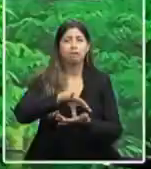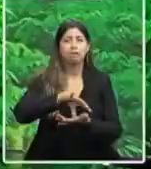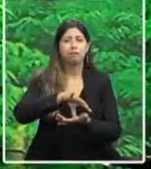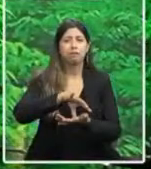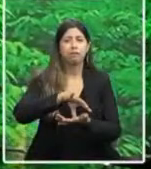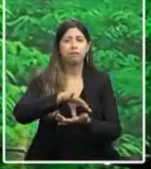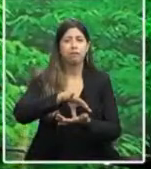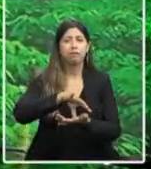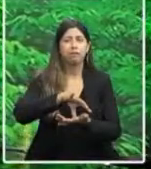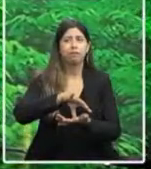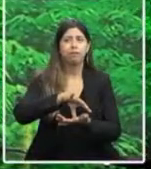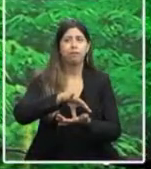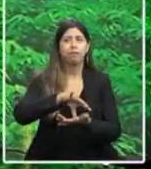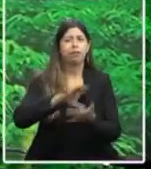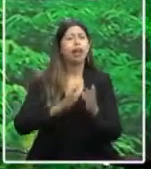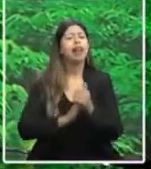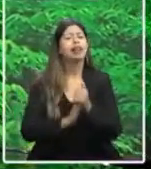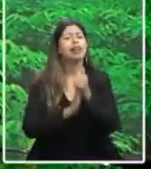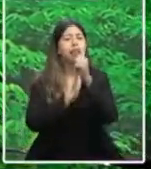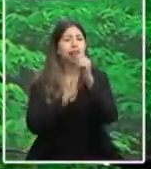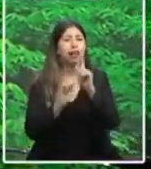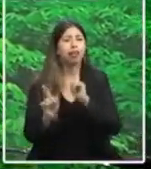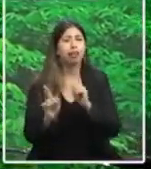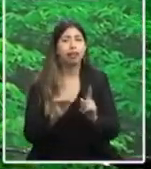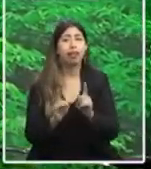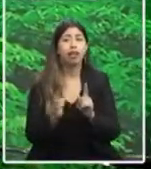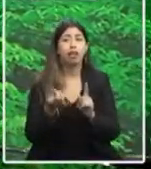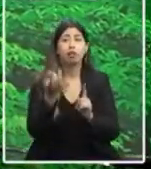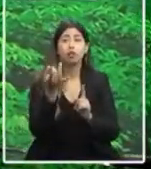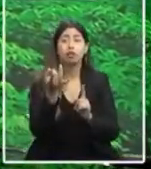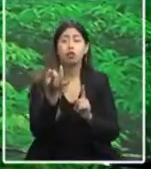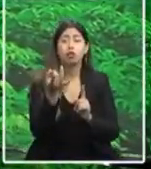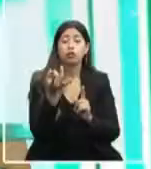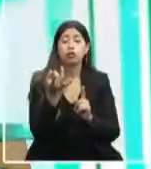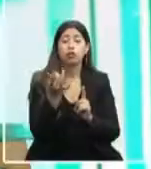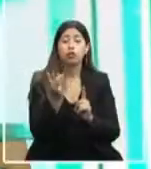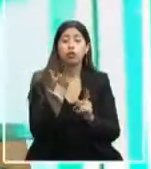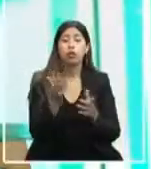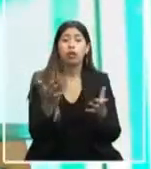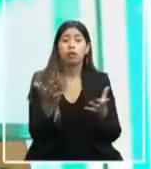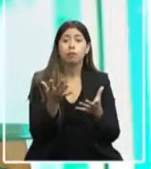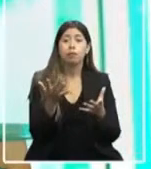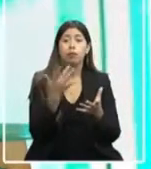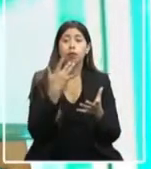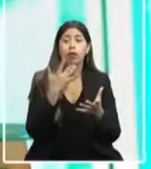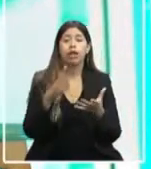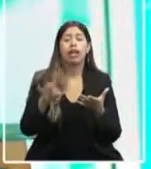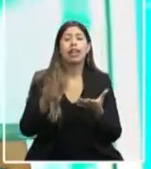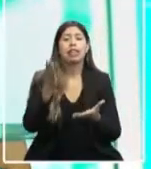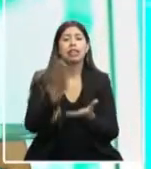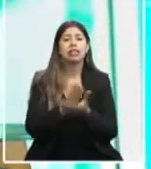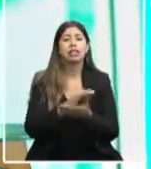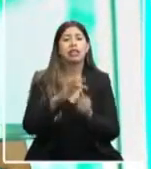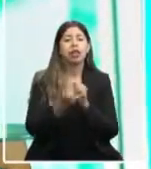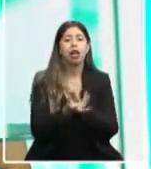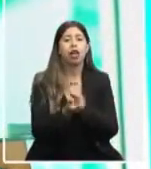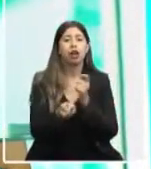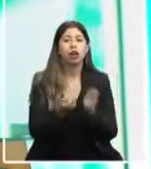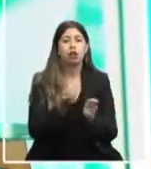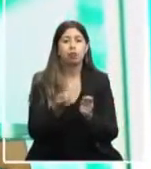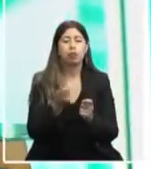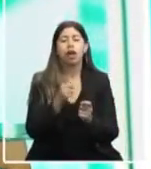decisions, separate of everything, the welfare in general, not just nature. So that's why I'm asking